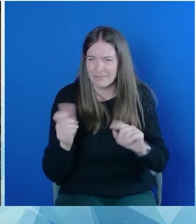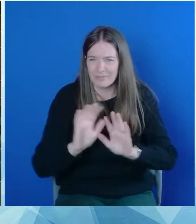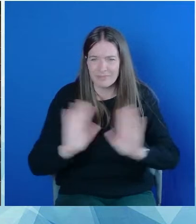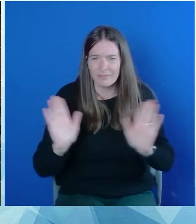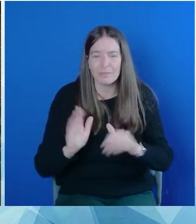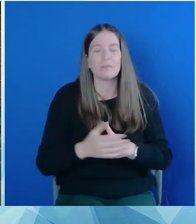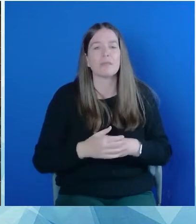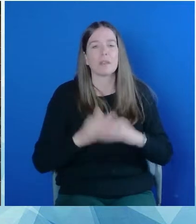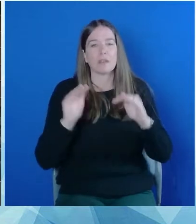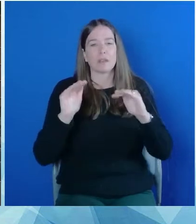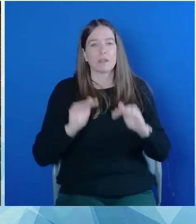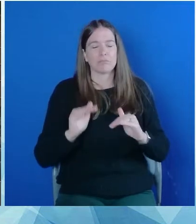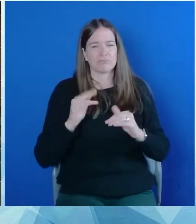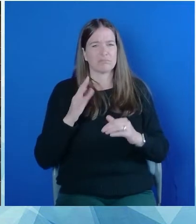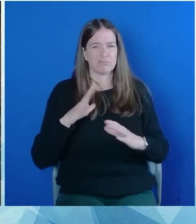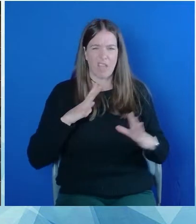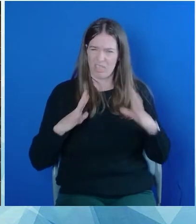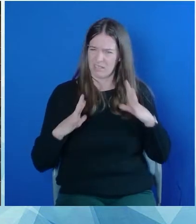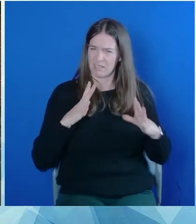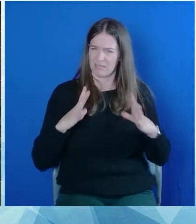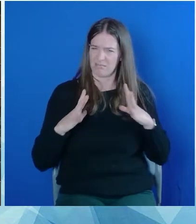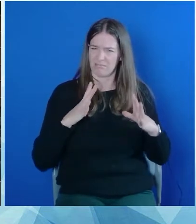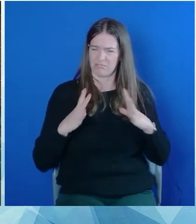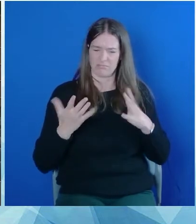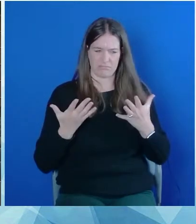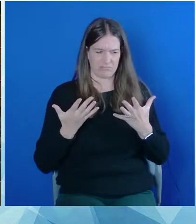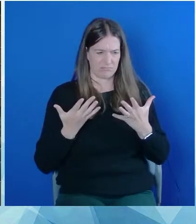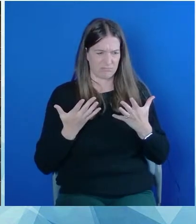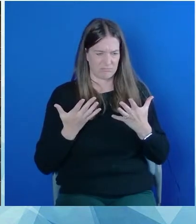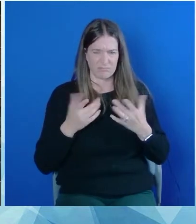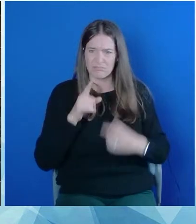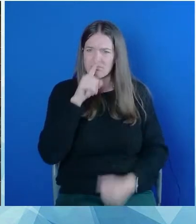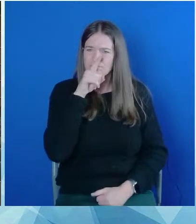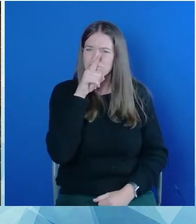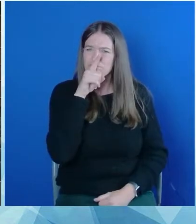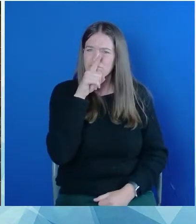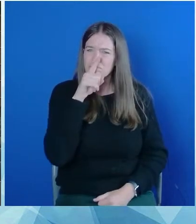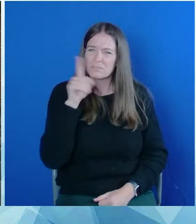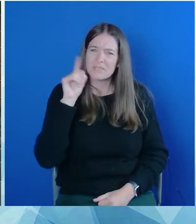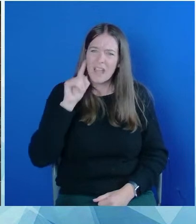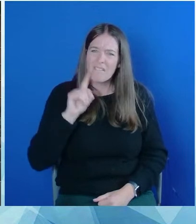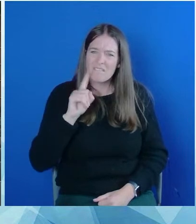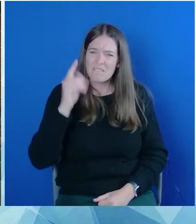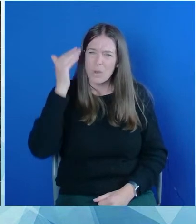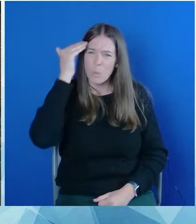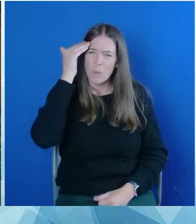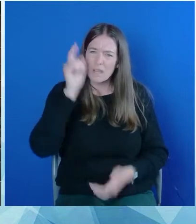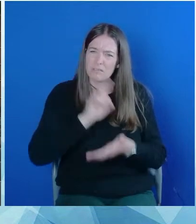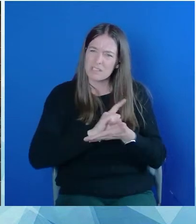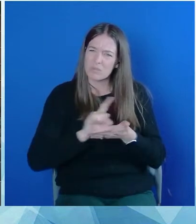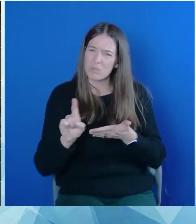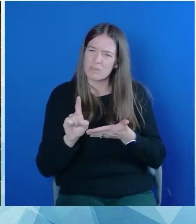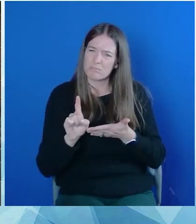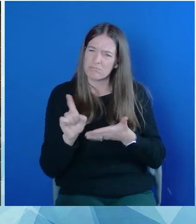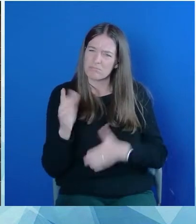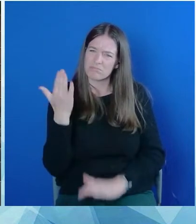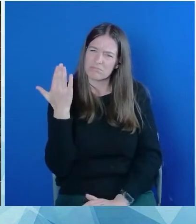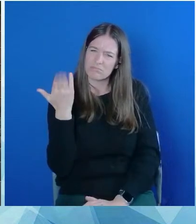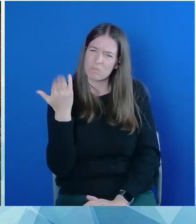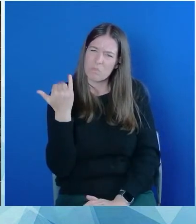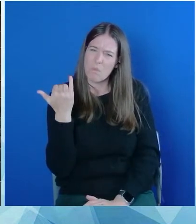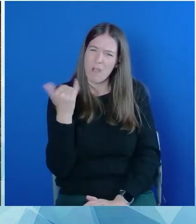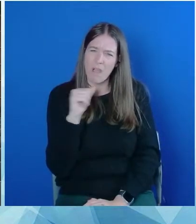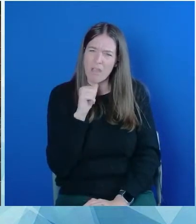Observing holidays, I noticed that there's no mention of Deaf Awareness Week, and I'm wondering why. There is no deaf awareness noted in